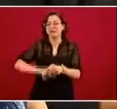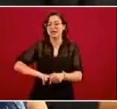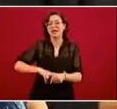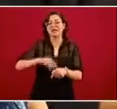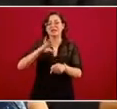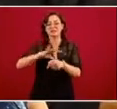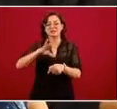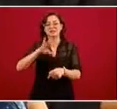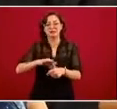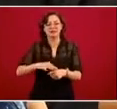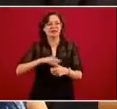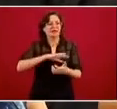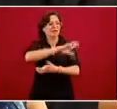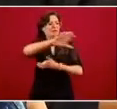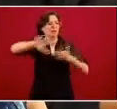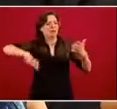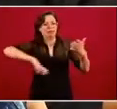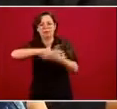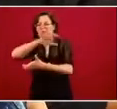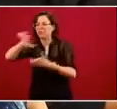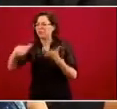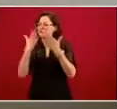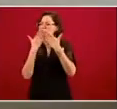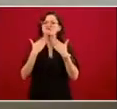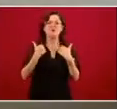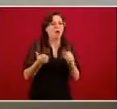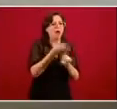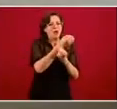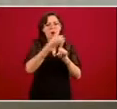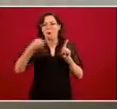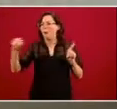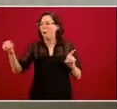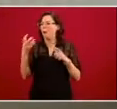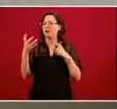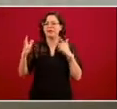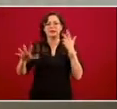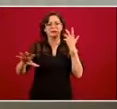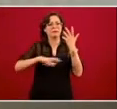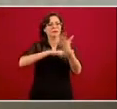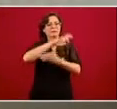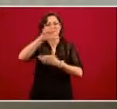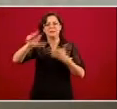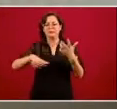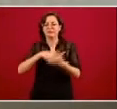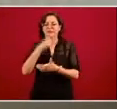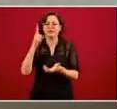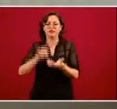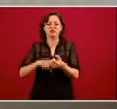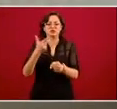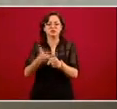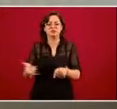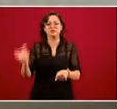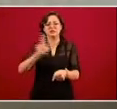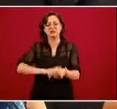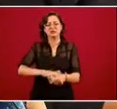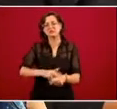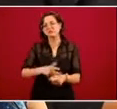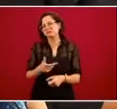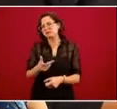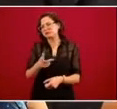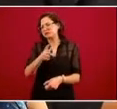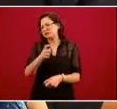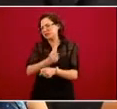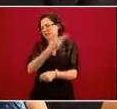But talking about these videos that have been viral of hospitals and clinics in which they show